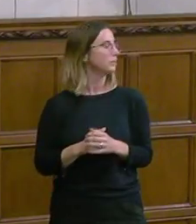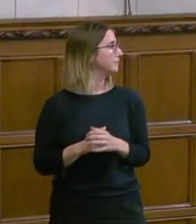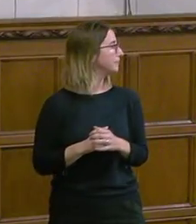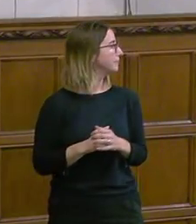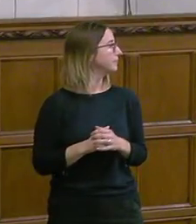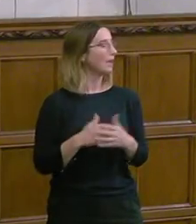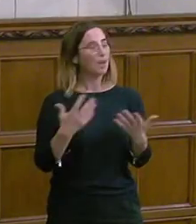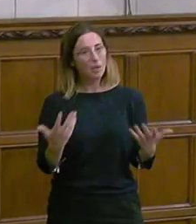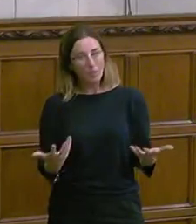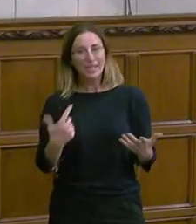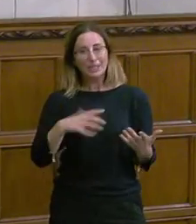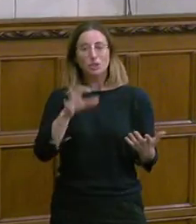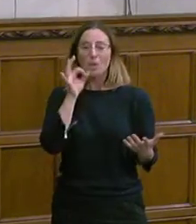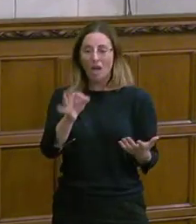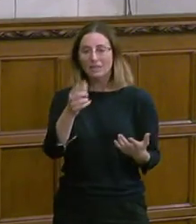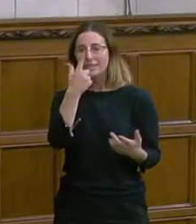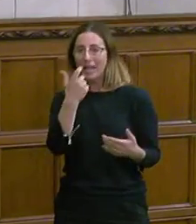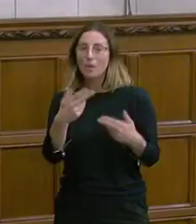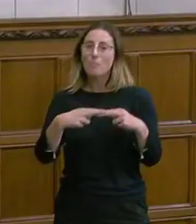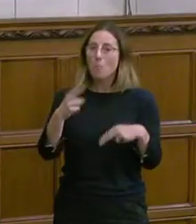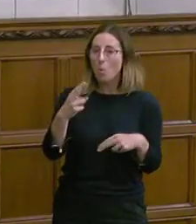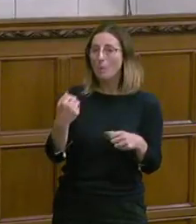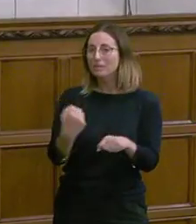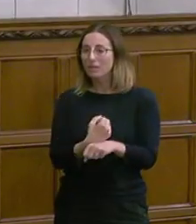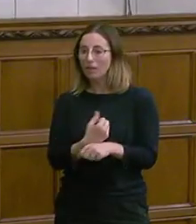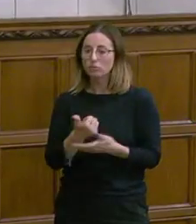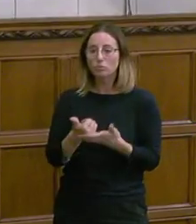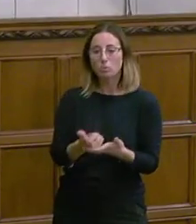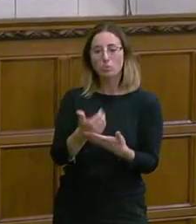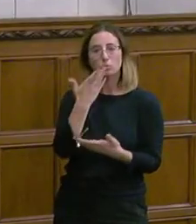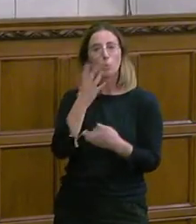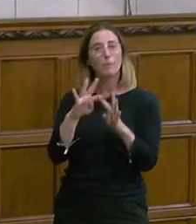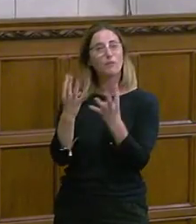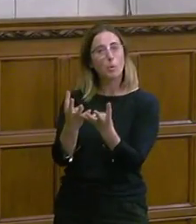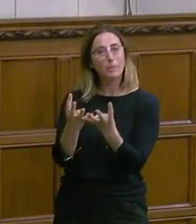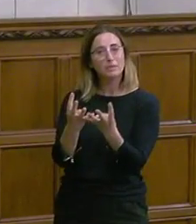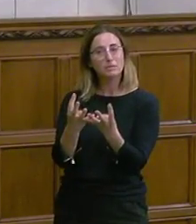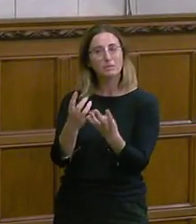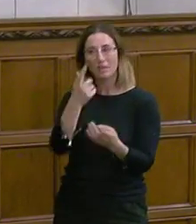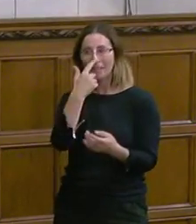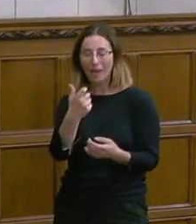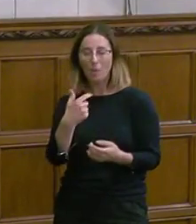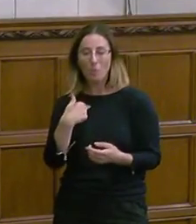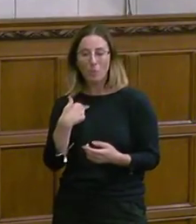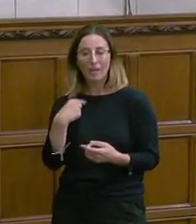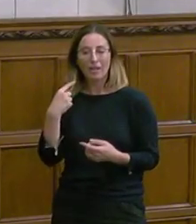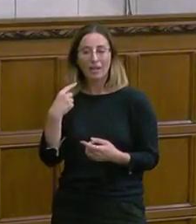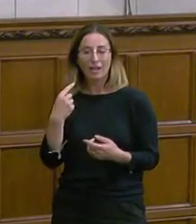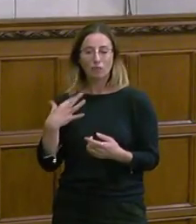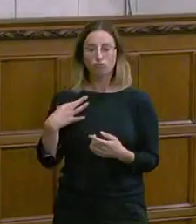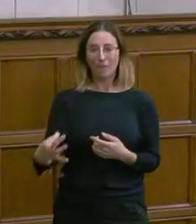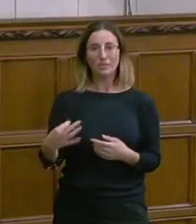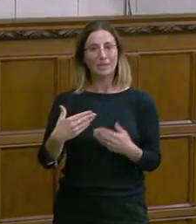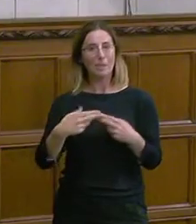can be done to ensure school forums include more representations around SEND. Local authorities